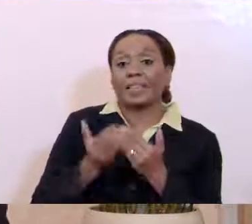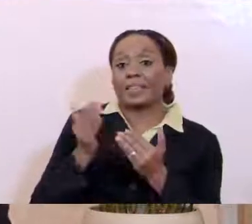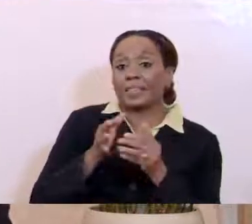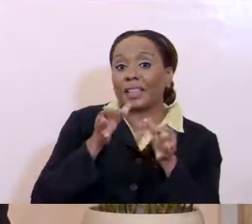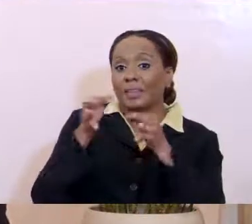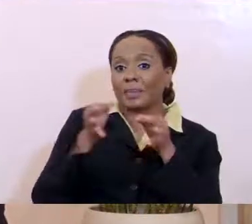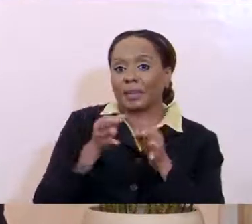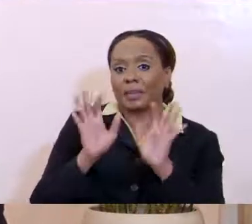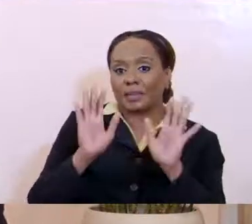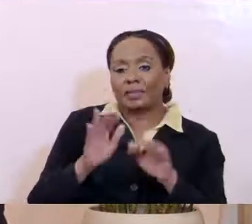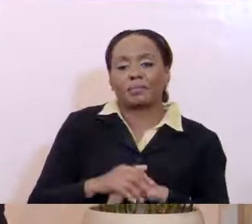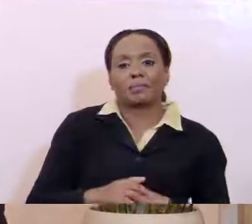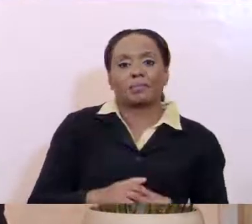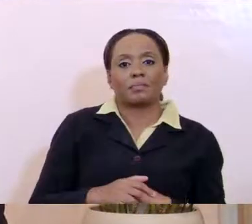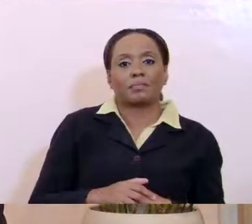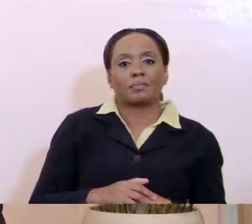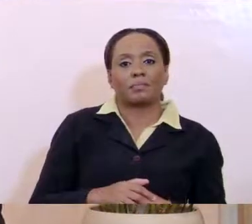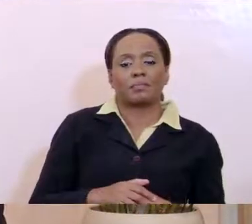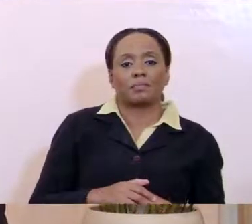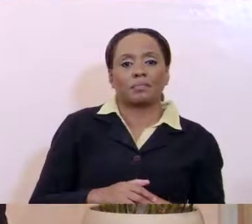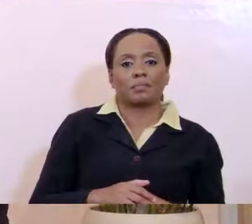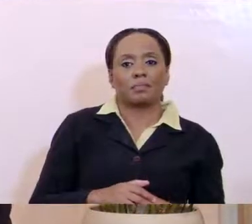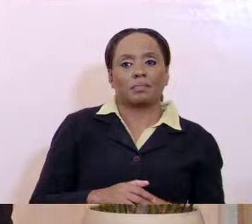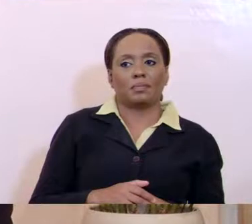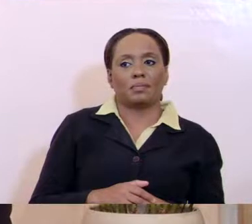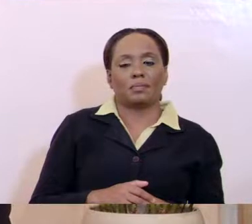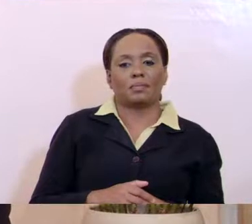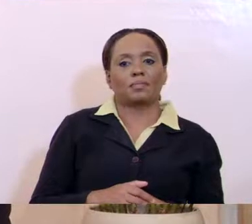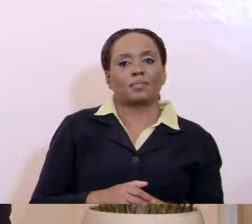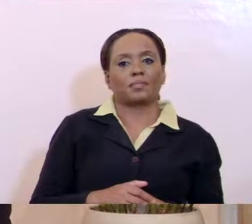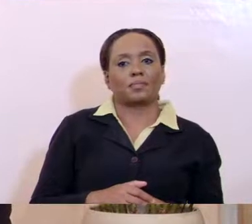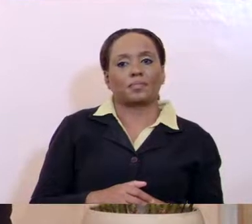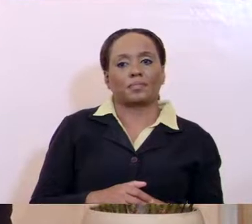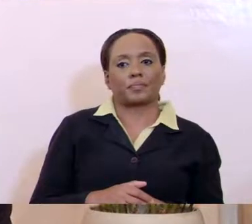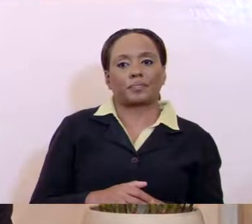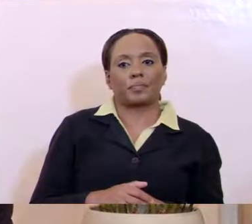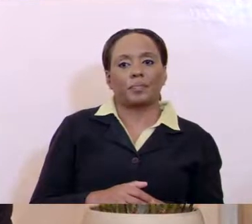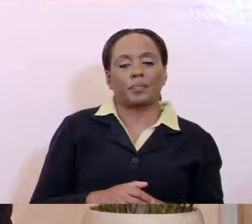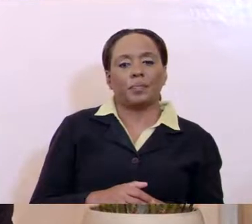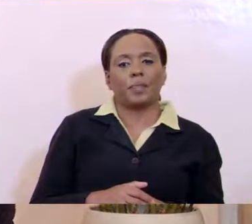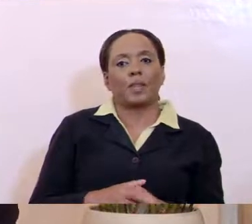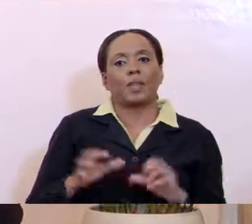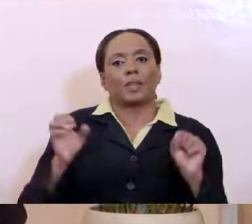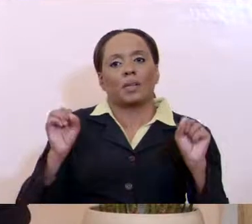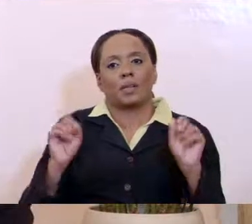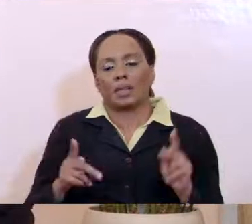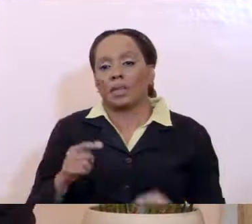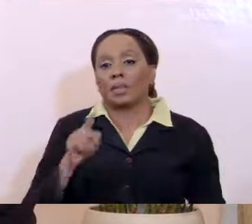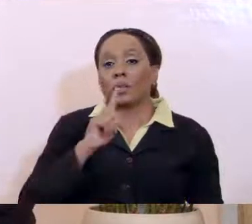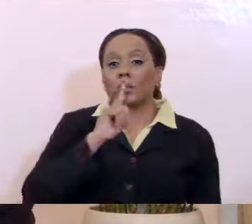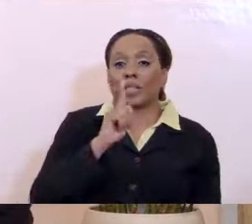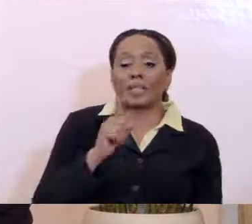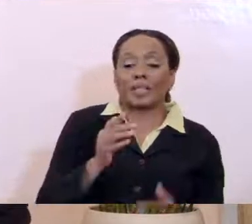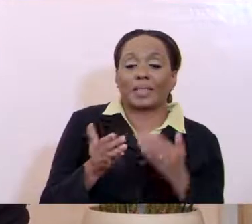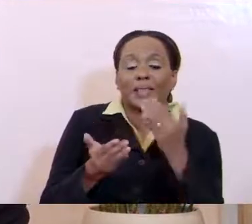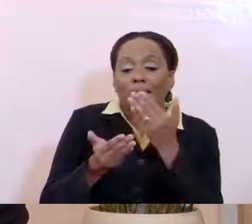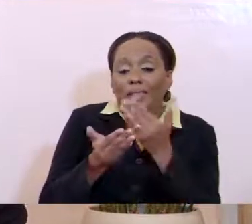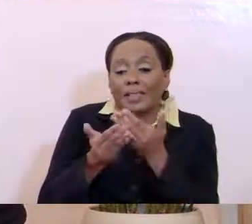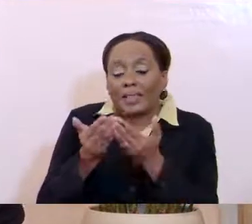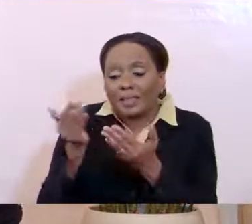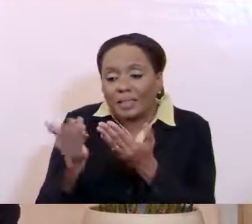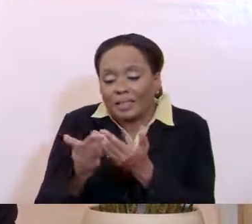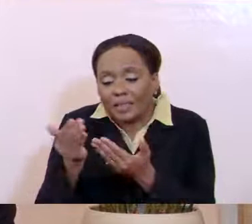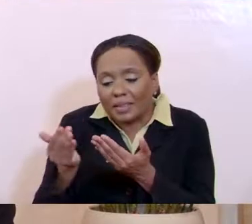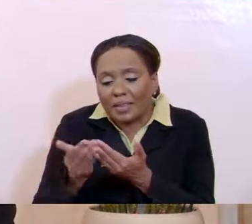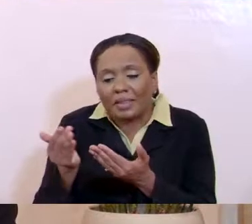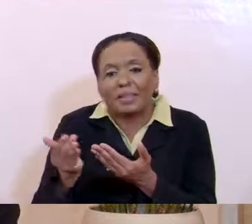terms of preparing the directive, you would appreciate it is infinitely easier to say those things which you are